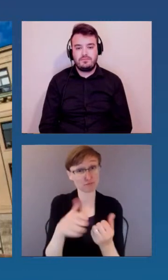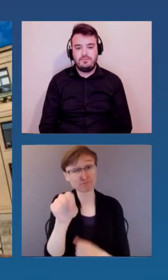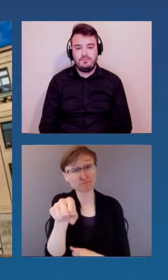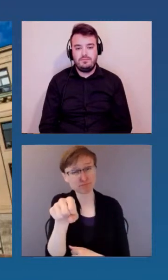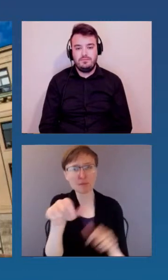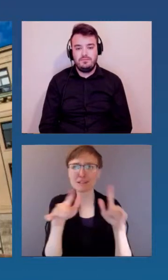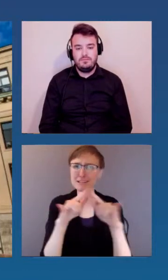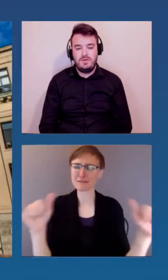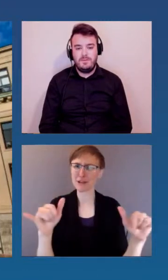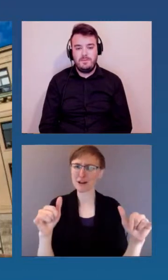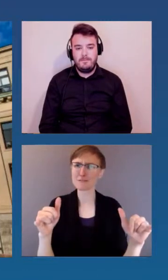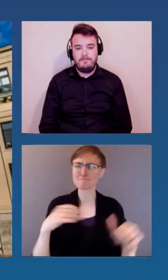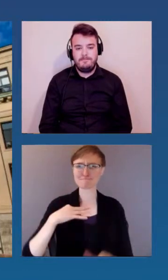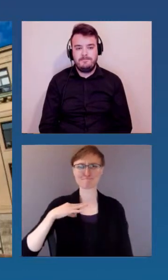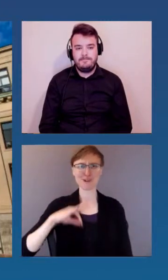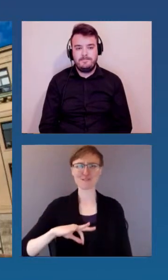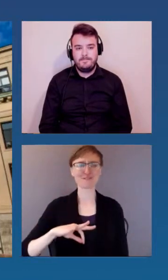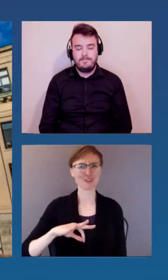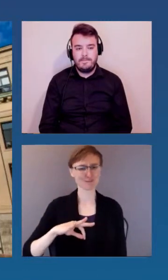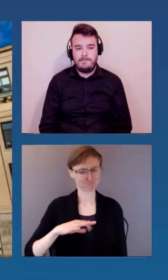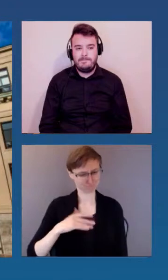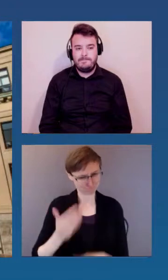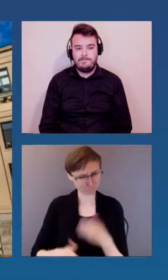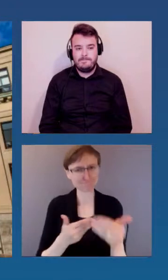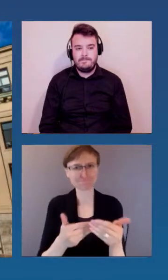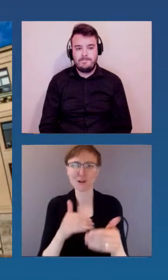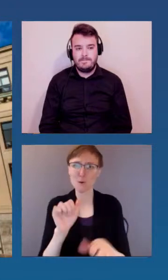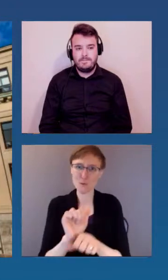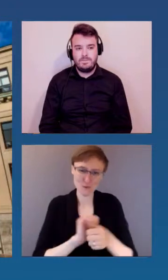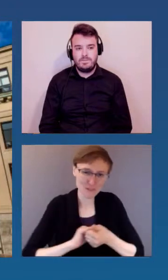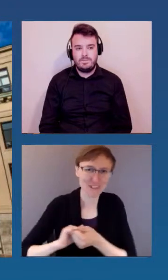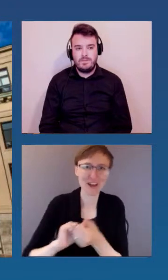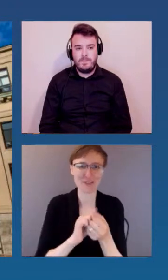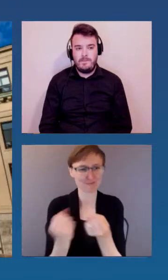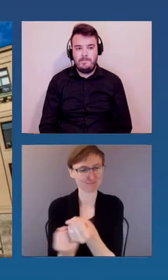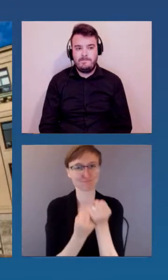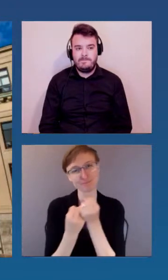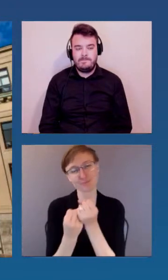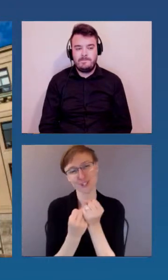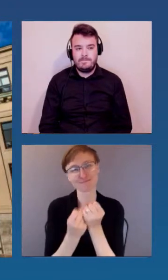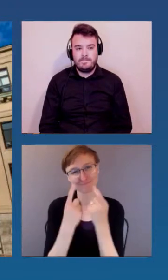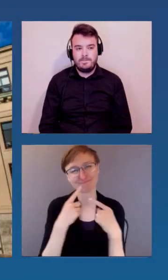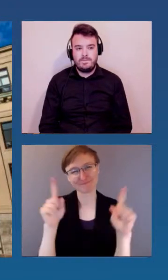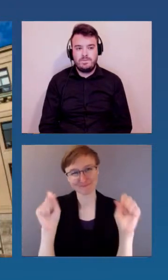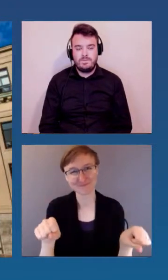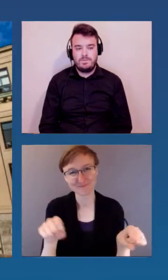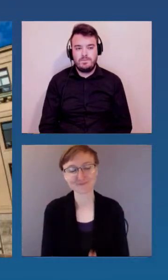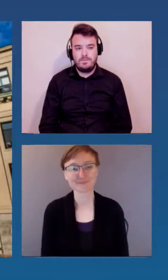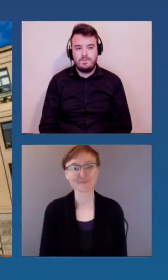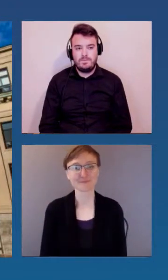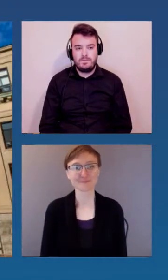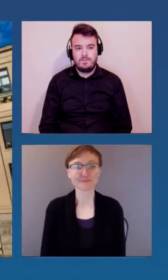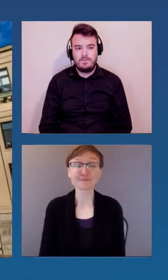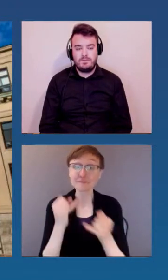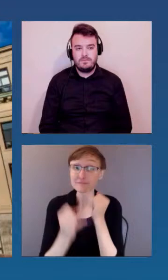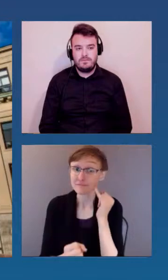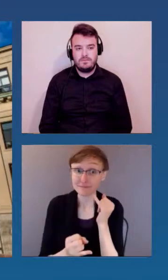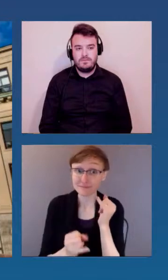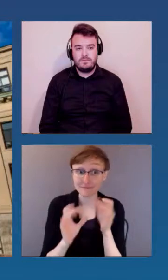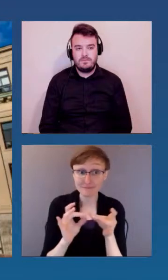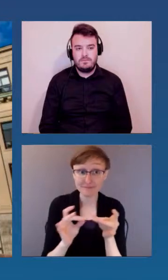be some other measures regarding the support of our staff and students in mental health. And we care deeply